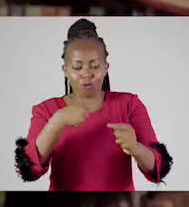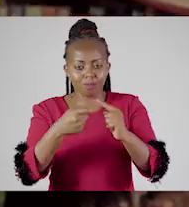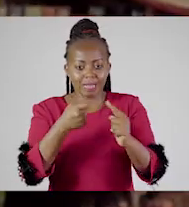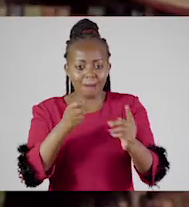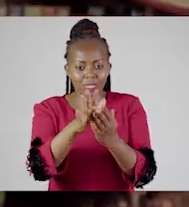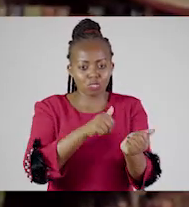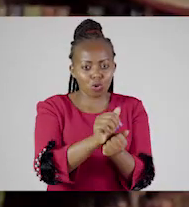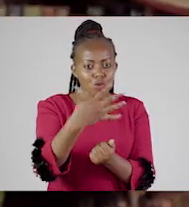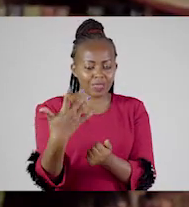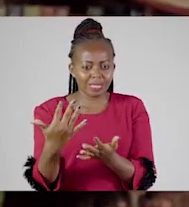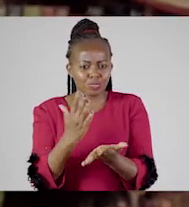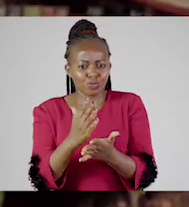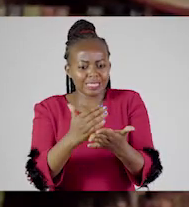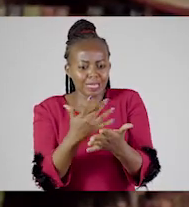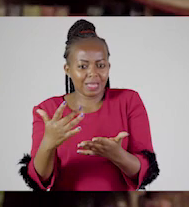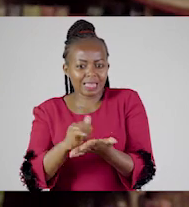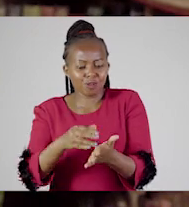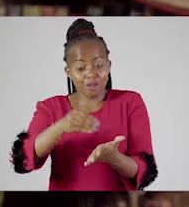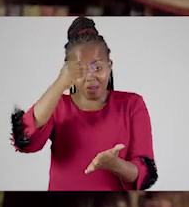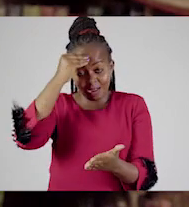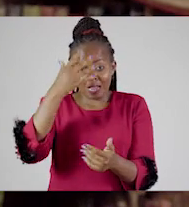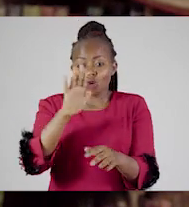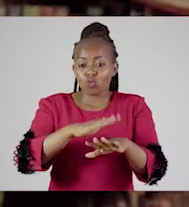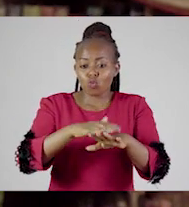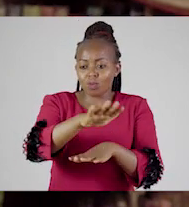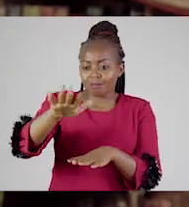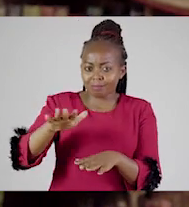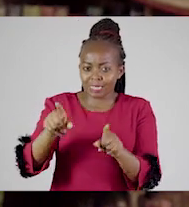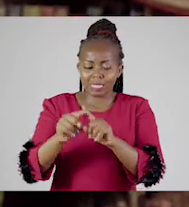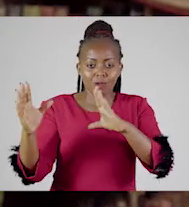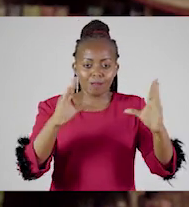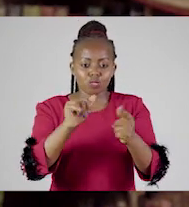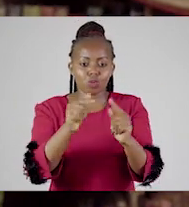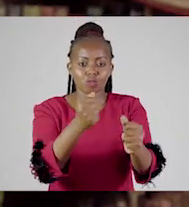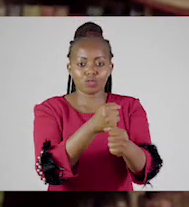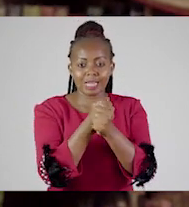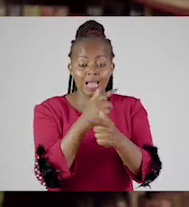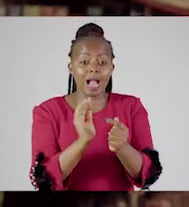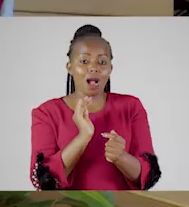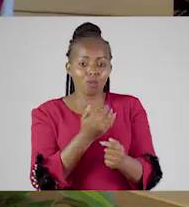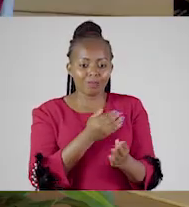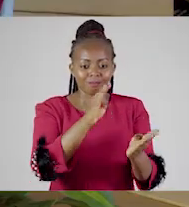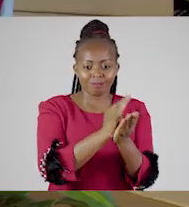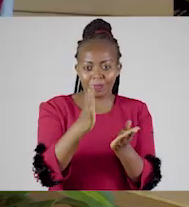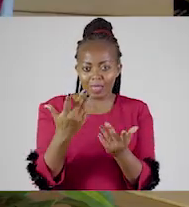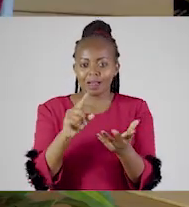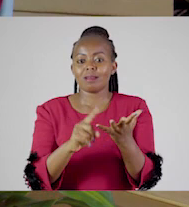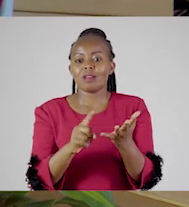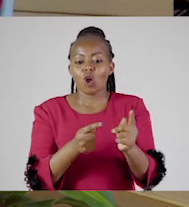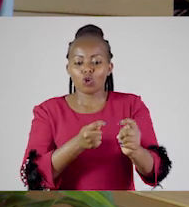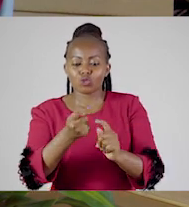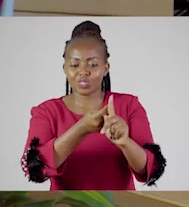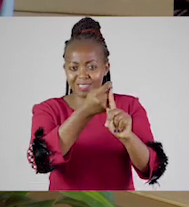Okay. And so to sum up what we have learned, the ideal environmental conditions to preserve and protect our archives include 1,